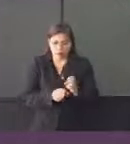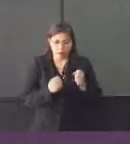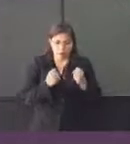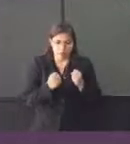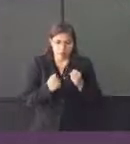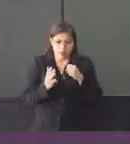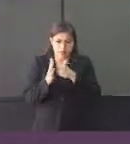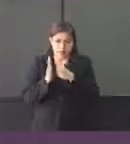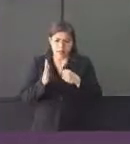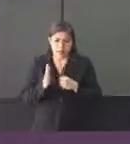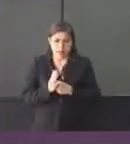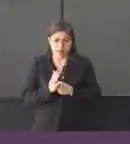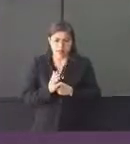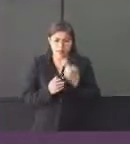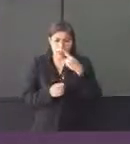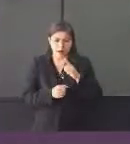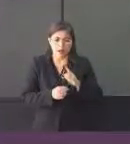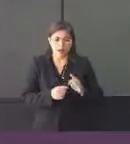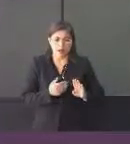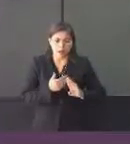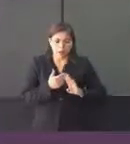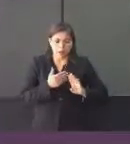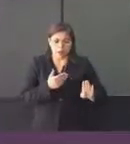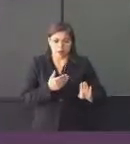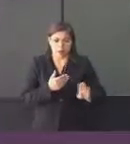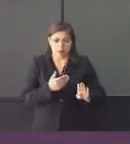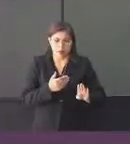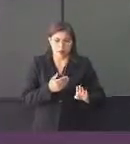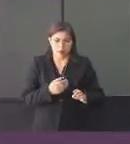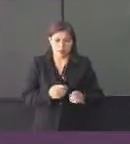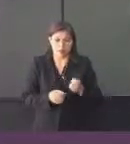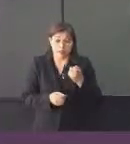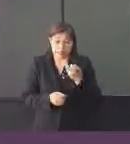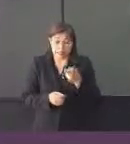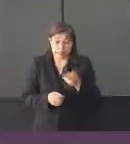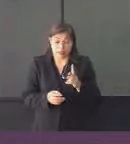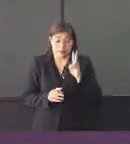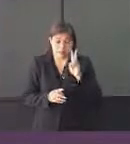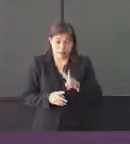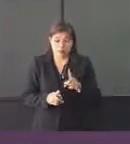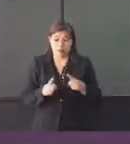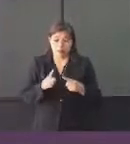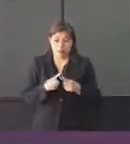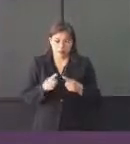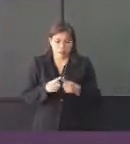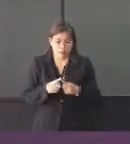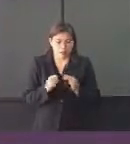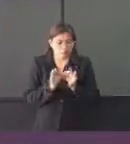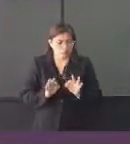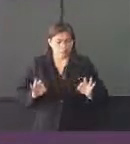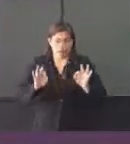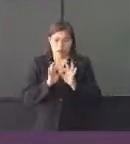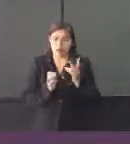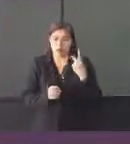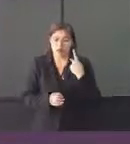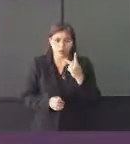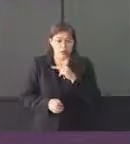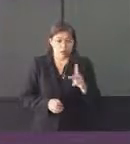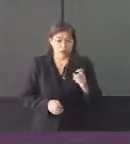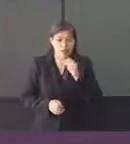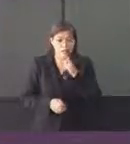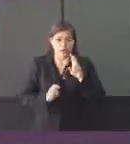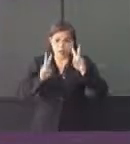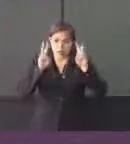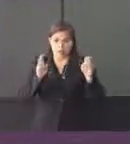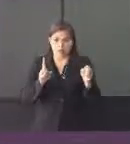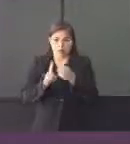great system that has to do with prevention, which is a fundamental task in public policies